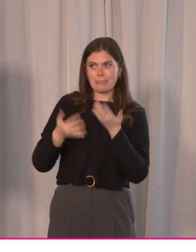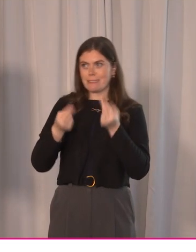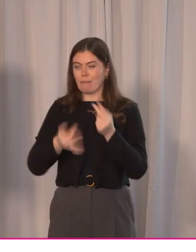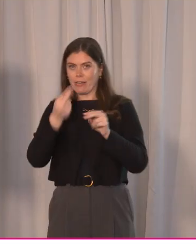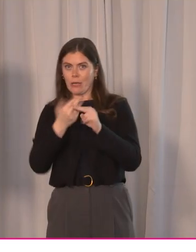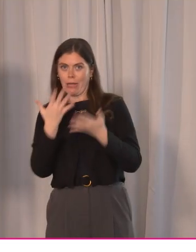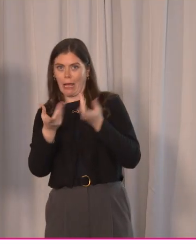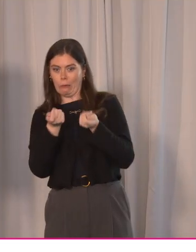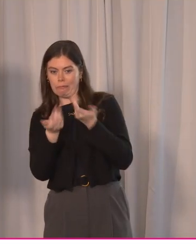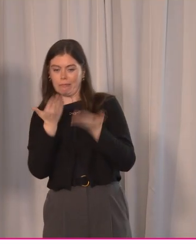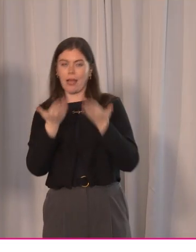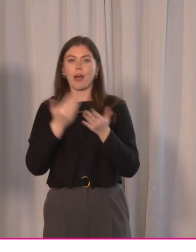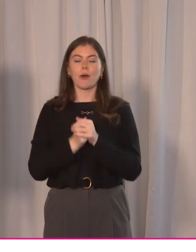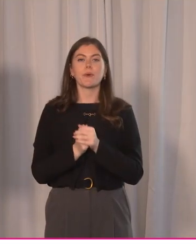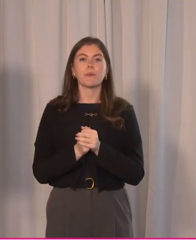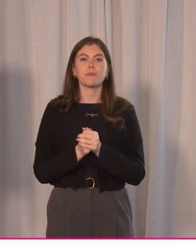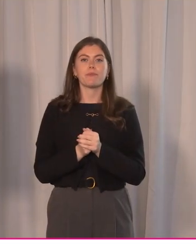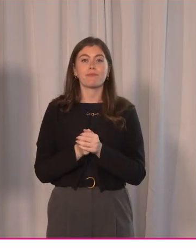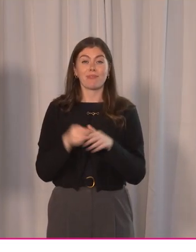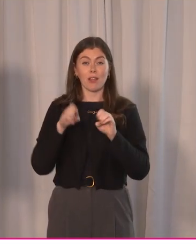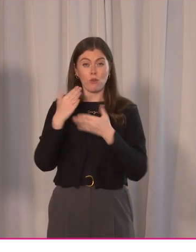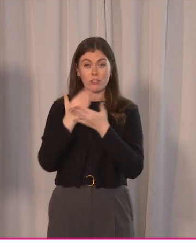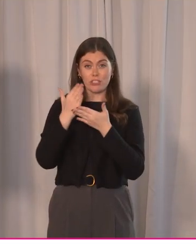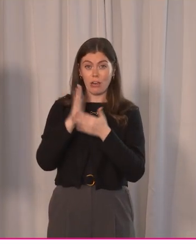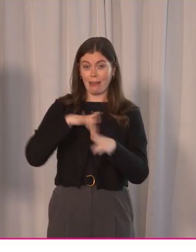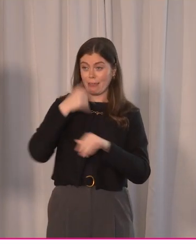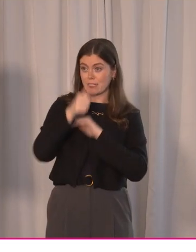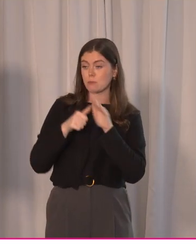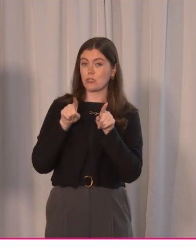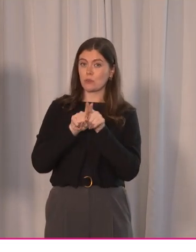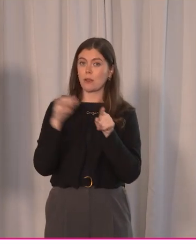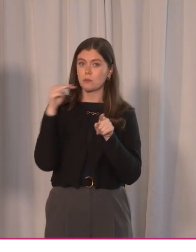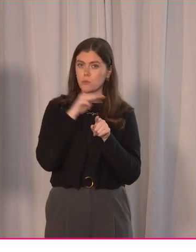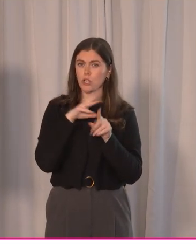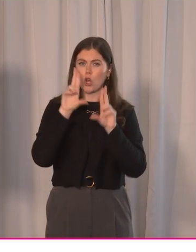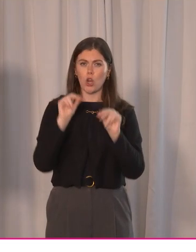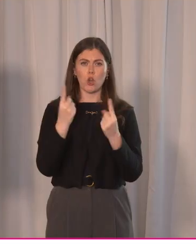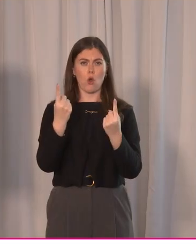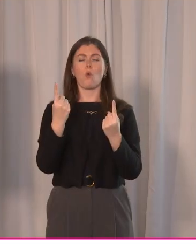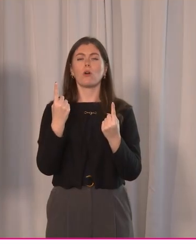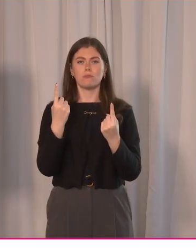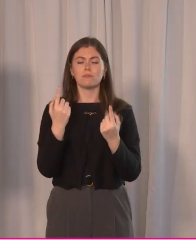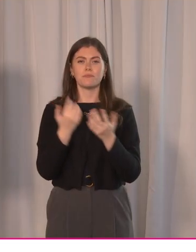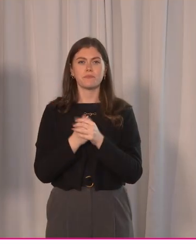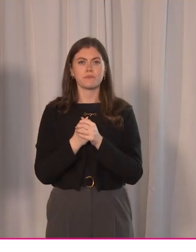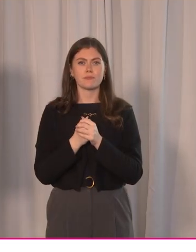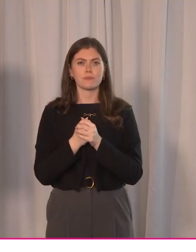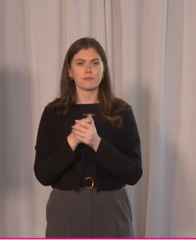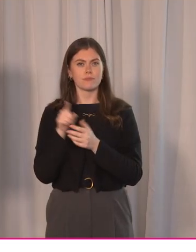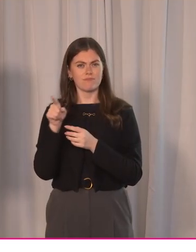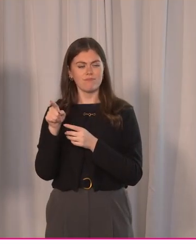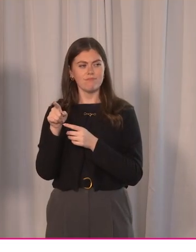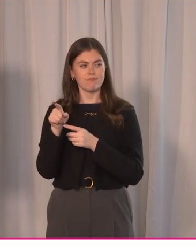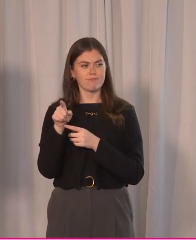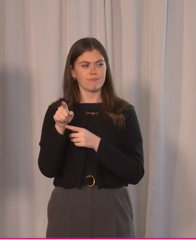And like the sharing of the lived experience is a no-brainer. And no one really has the power to take our rights away because